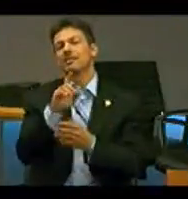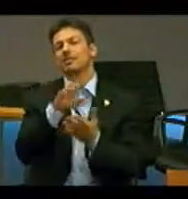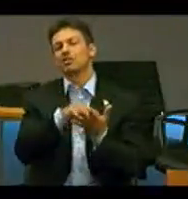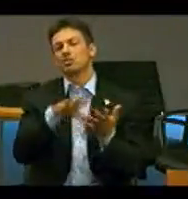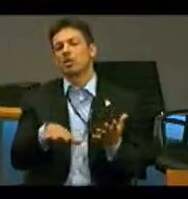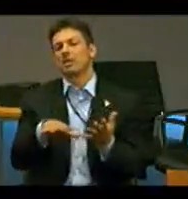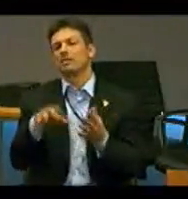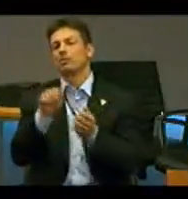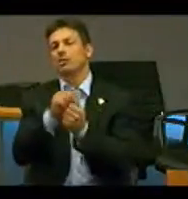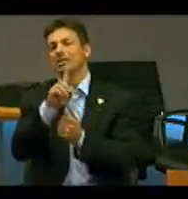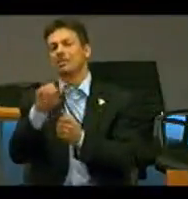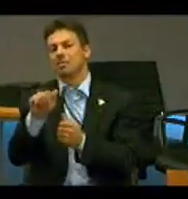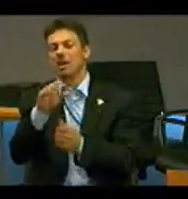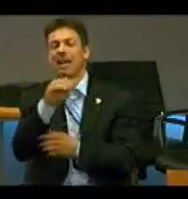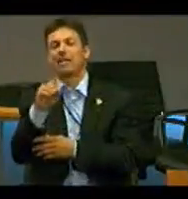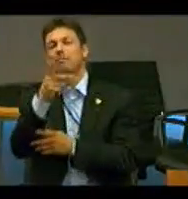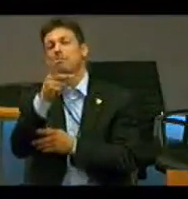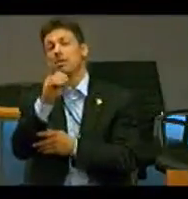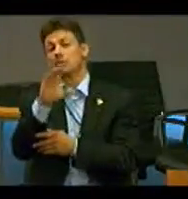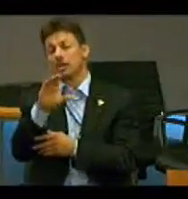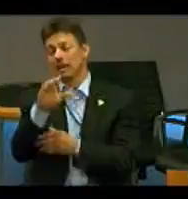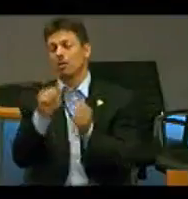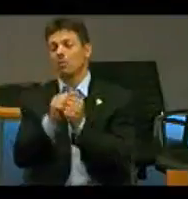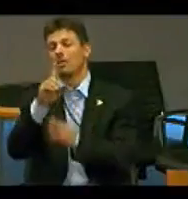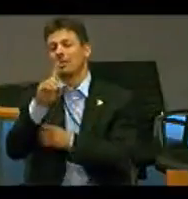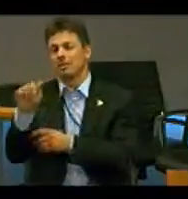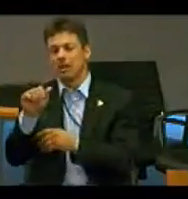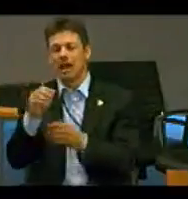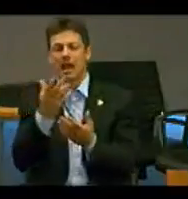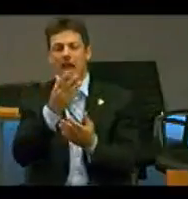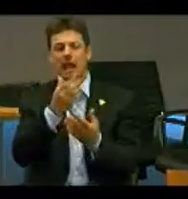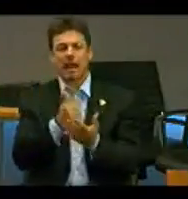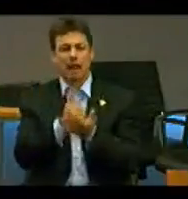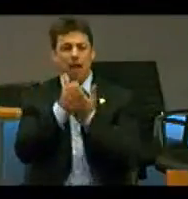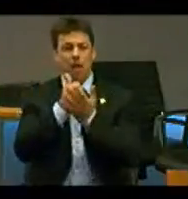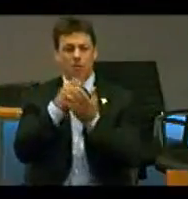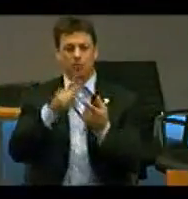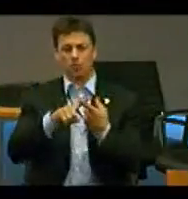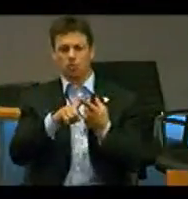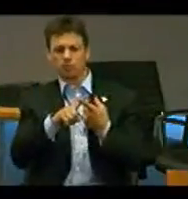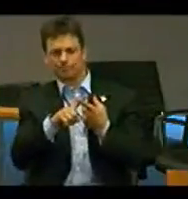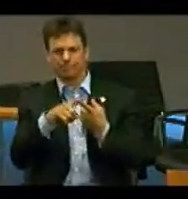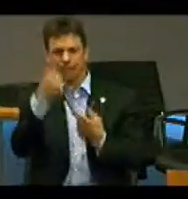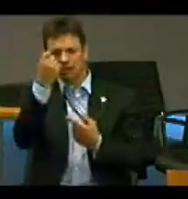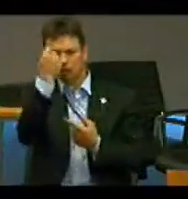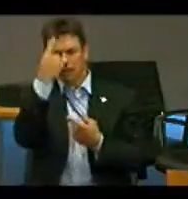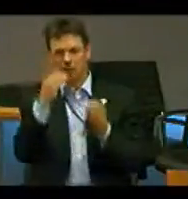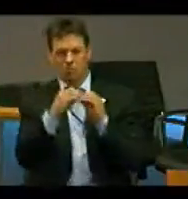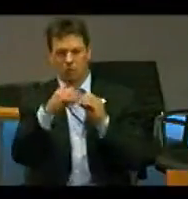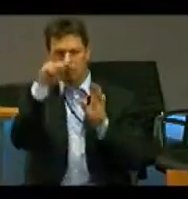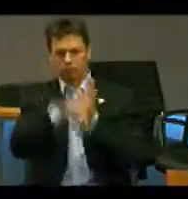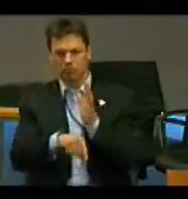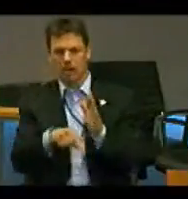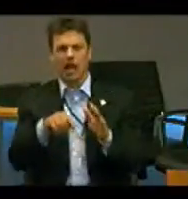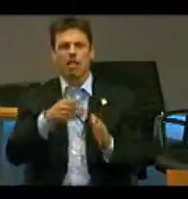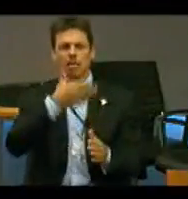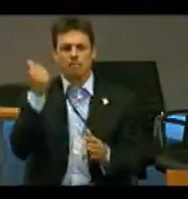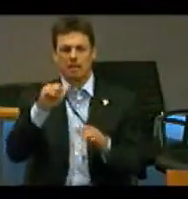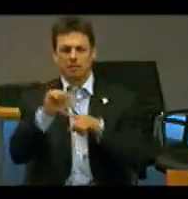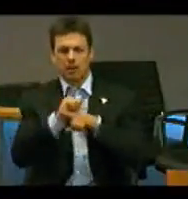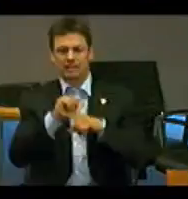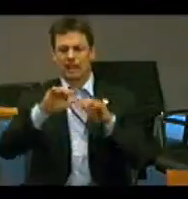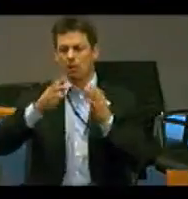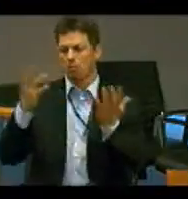to students of color with disabilities, and help shine a light on the best practices and the role that the federal government has to